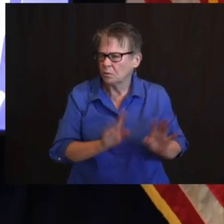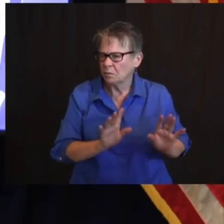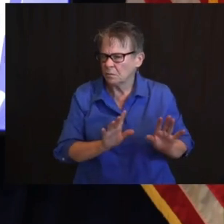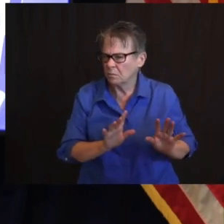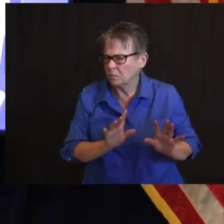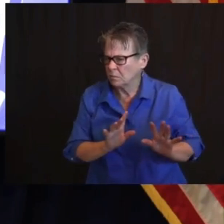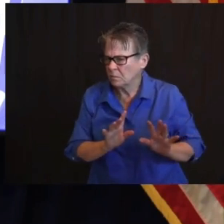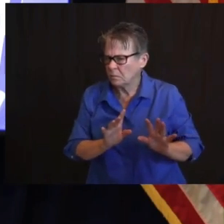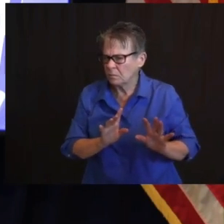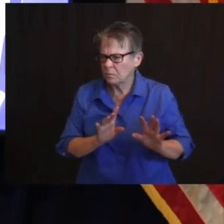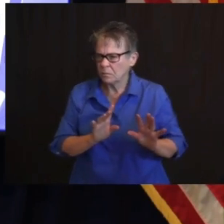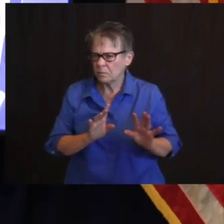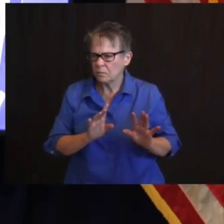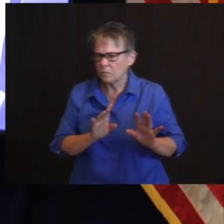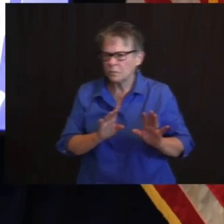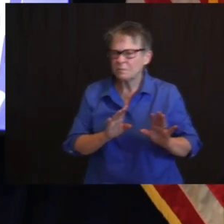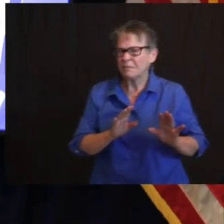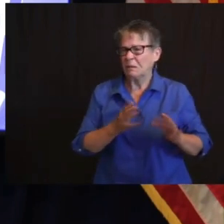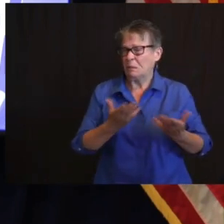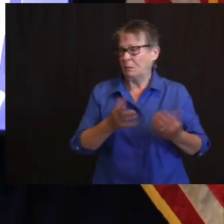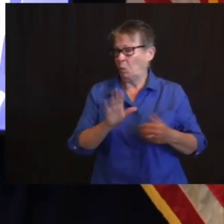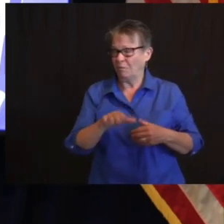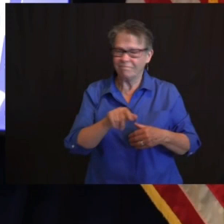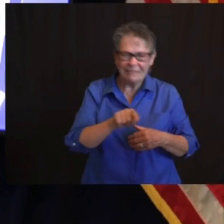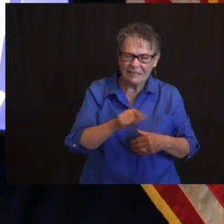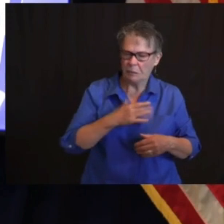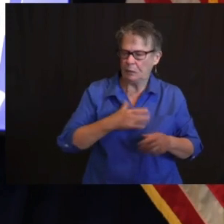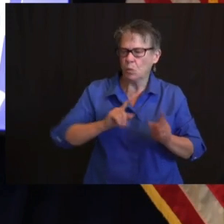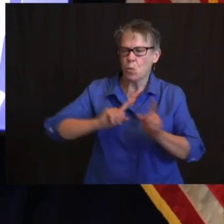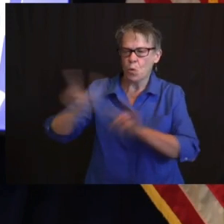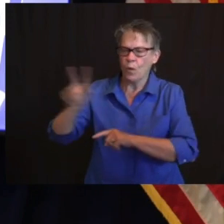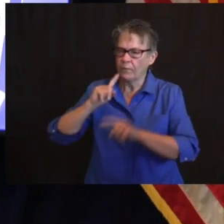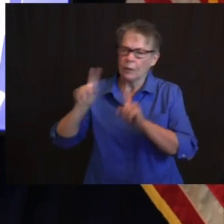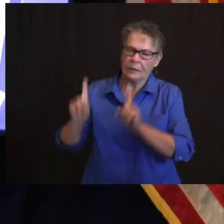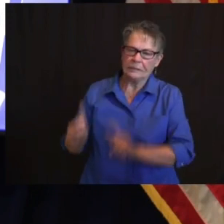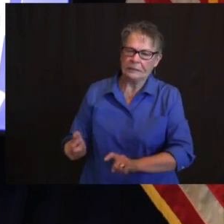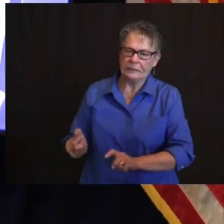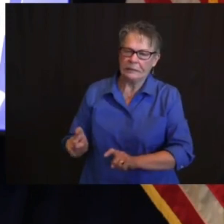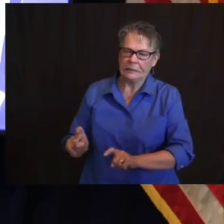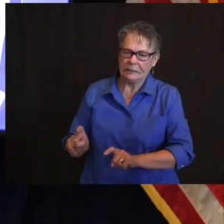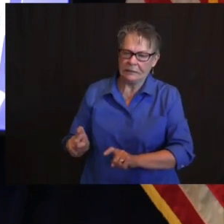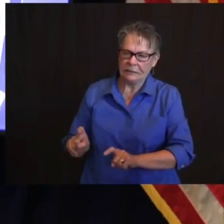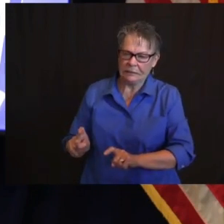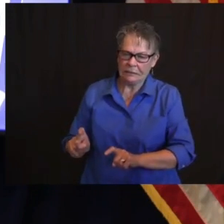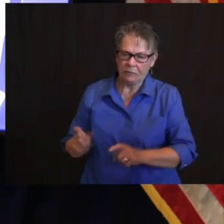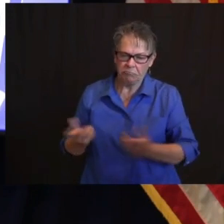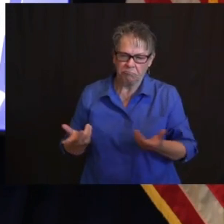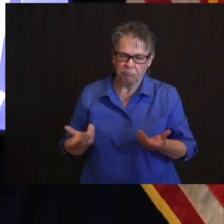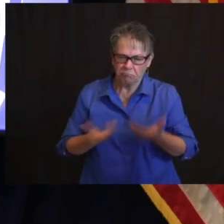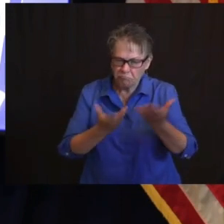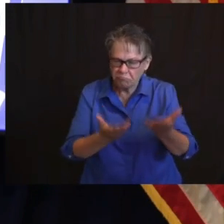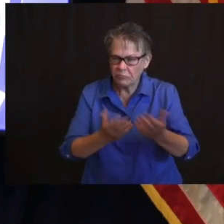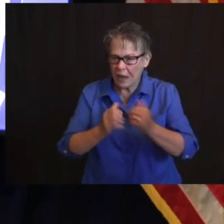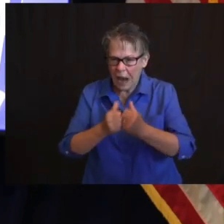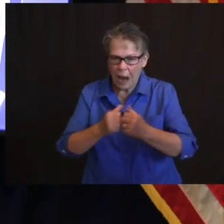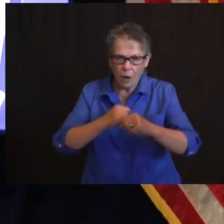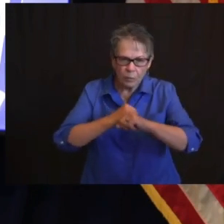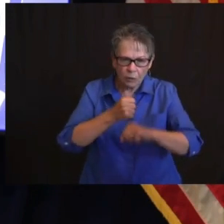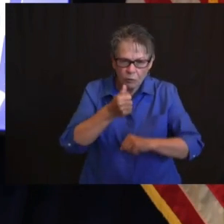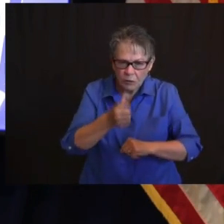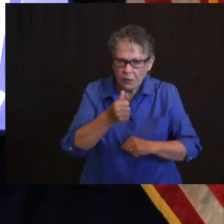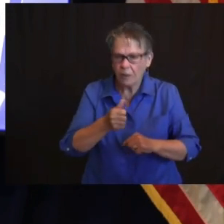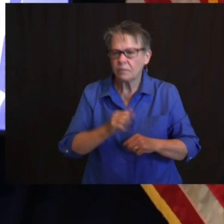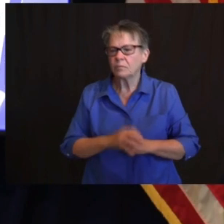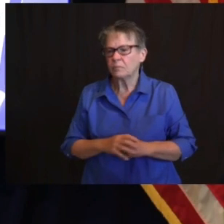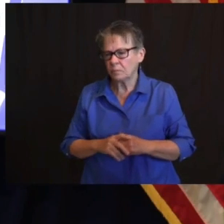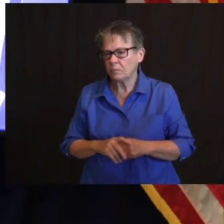transmission. Trained contact tracers will provide information on how you can protect those around you from getting